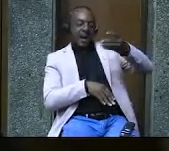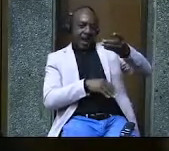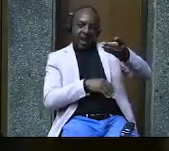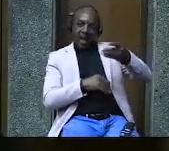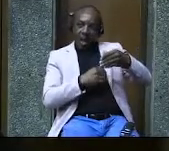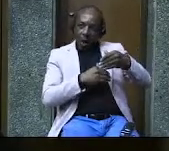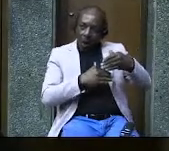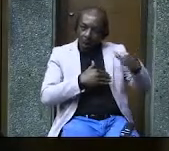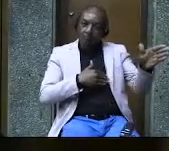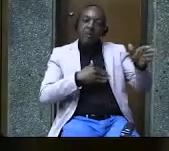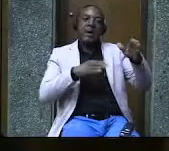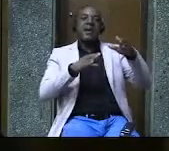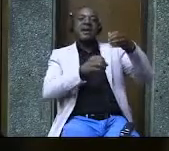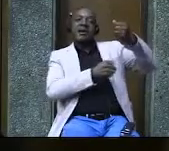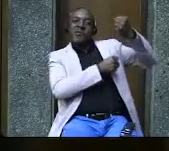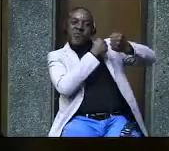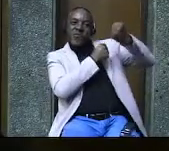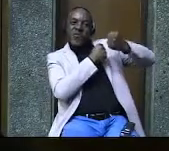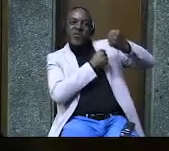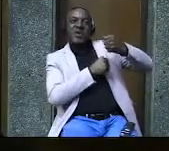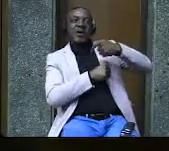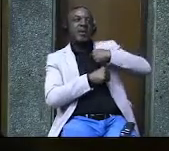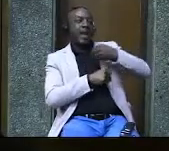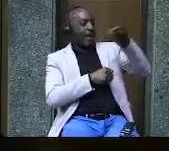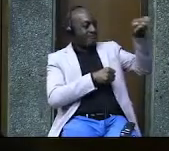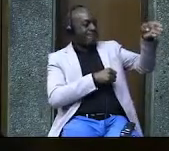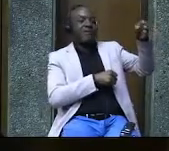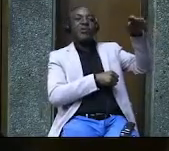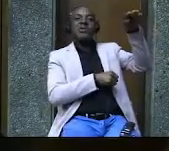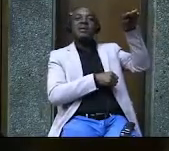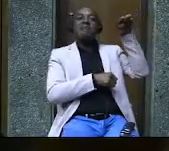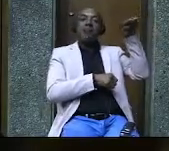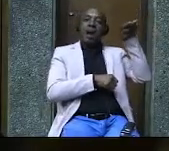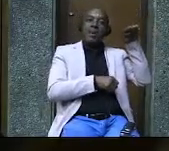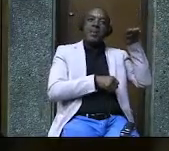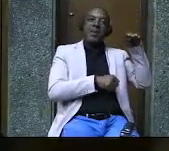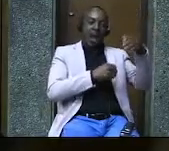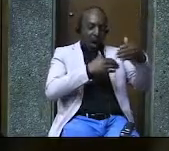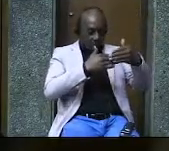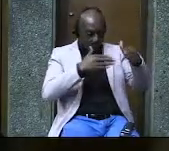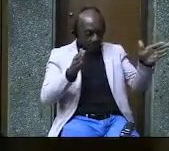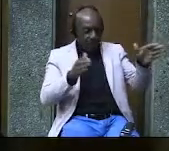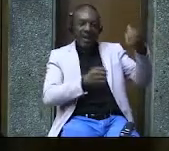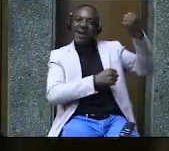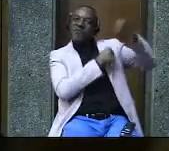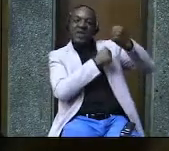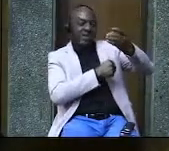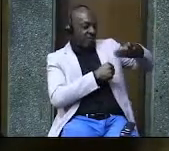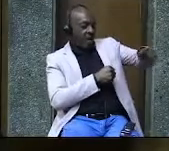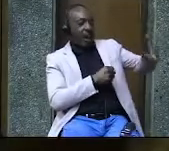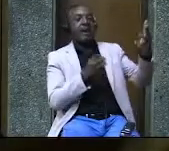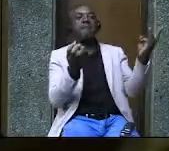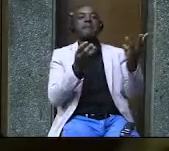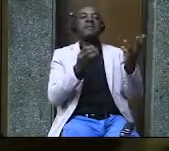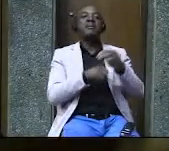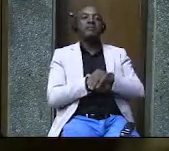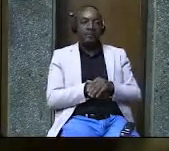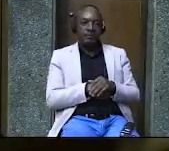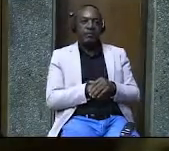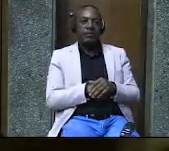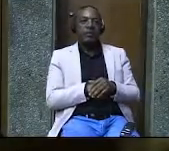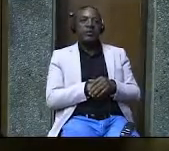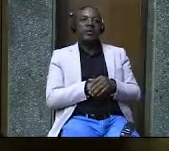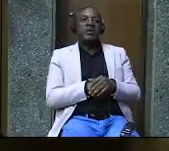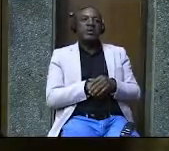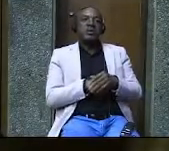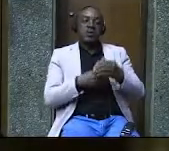people. I went to Zimbabwe. I opened a leather factory for other people. Now I am